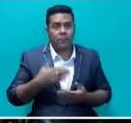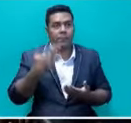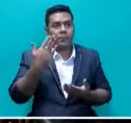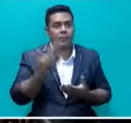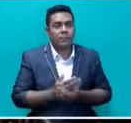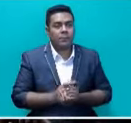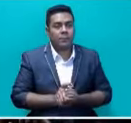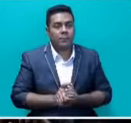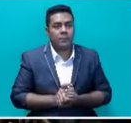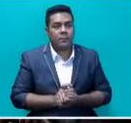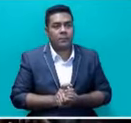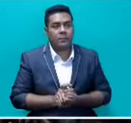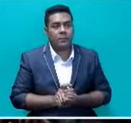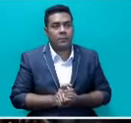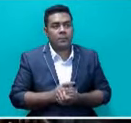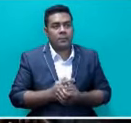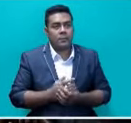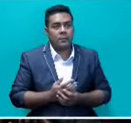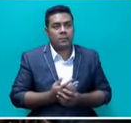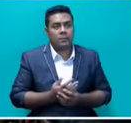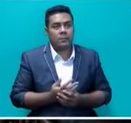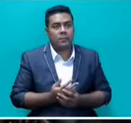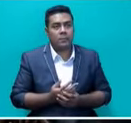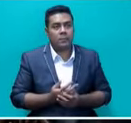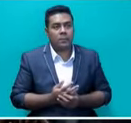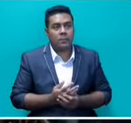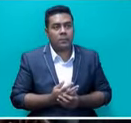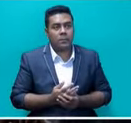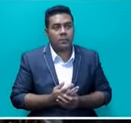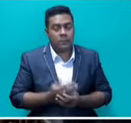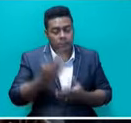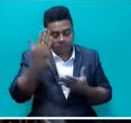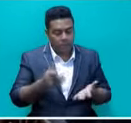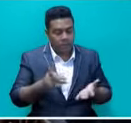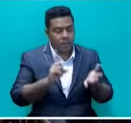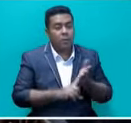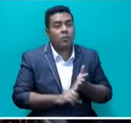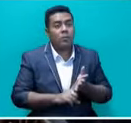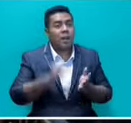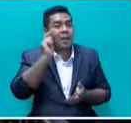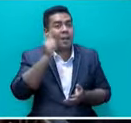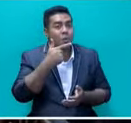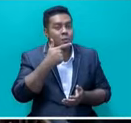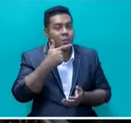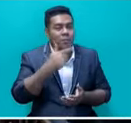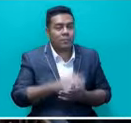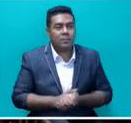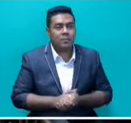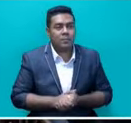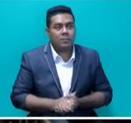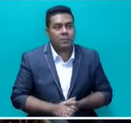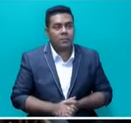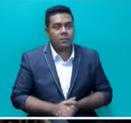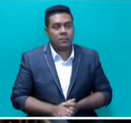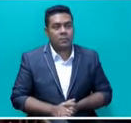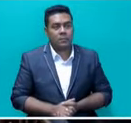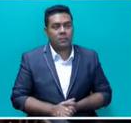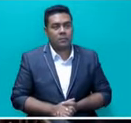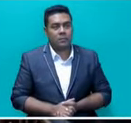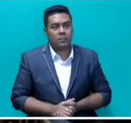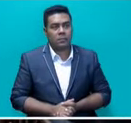Gerengere Tambua, sir. Honorable Gerengere Tambua. Thank you. Thank you, sir. So my question is in